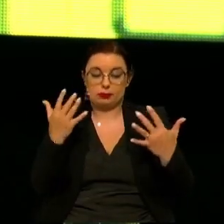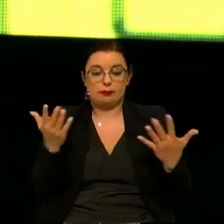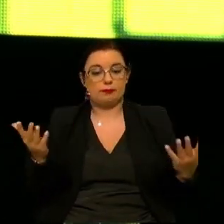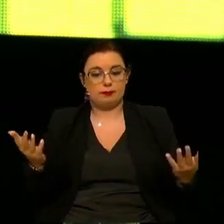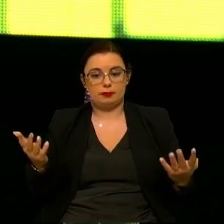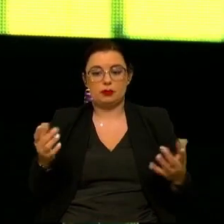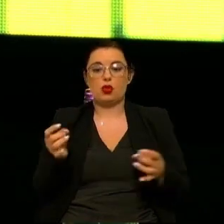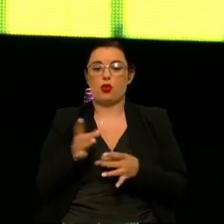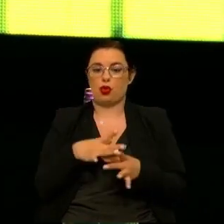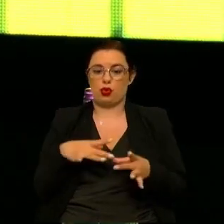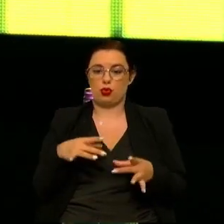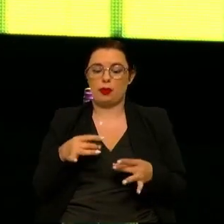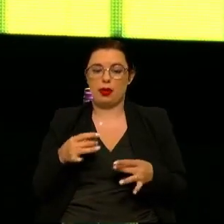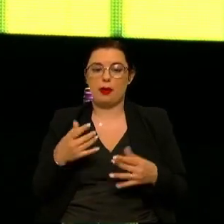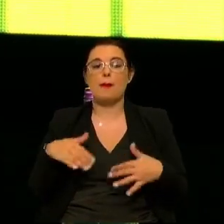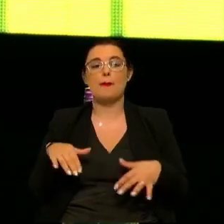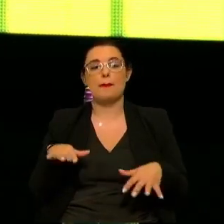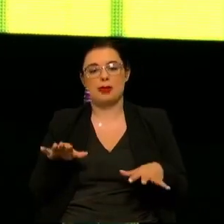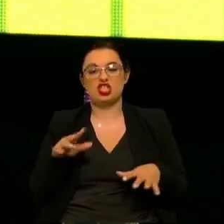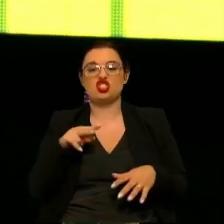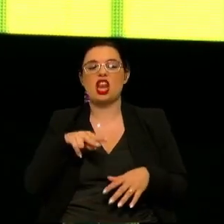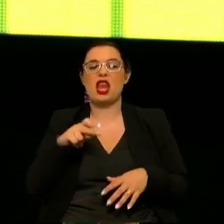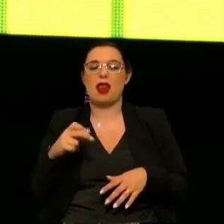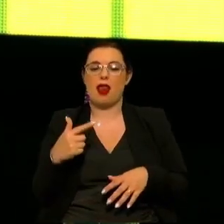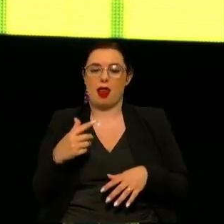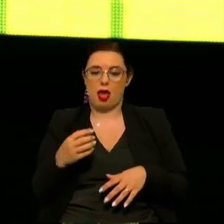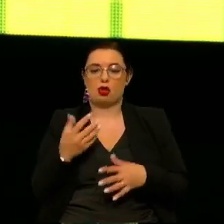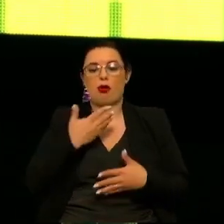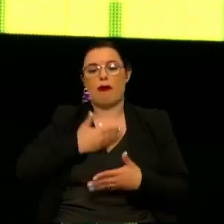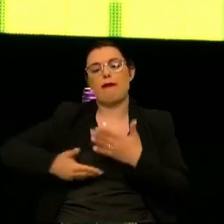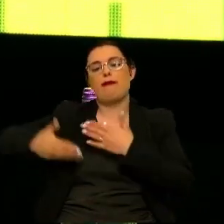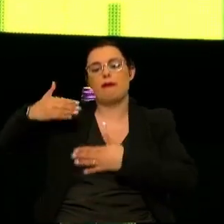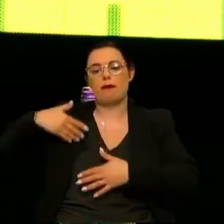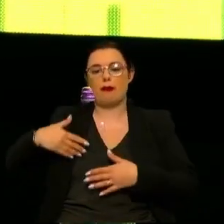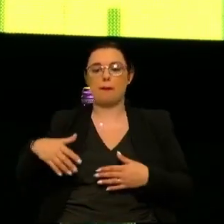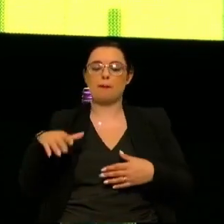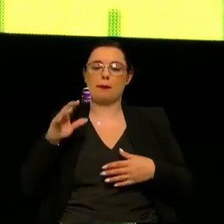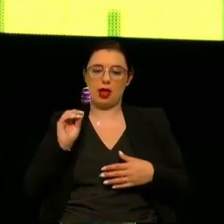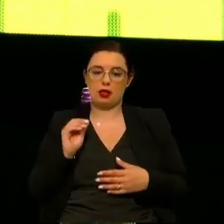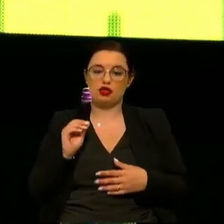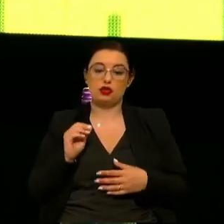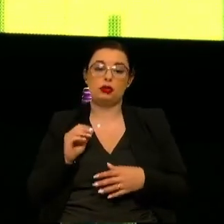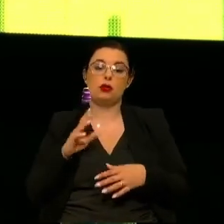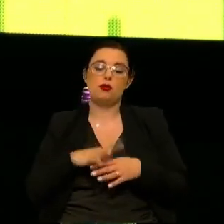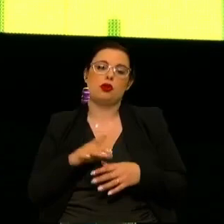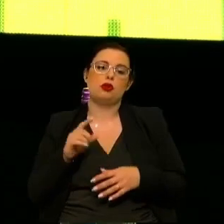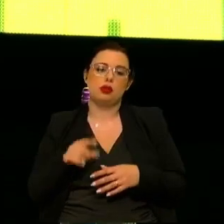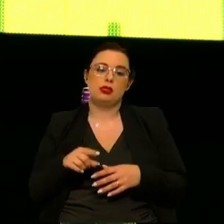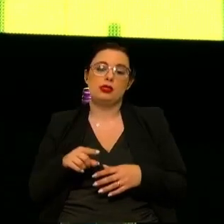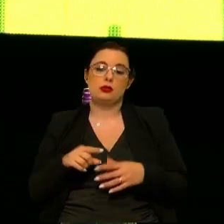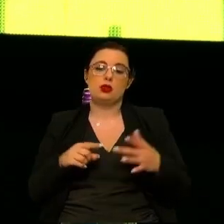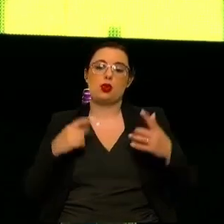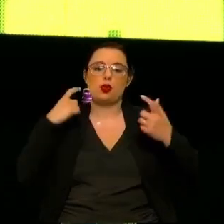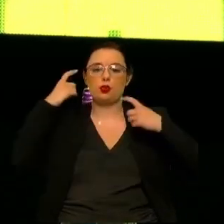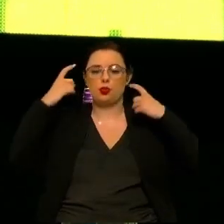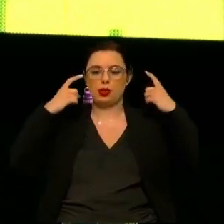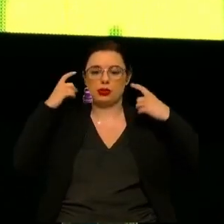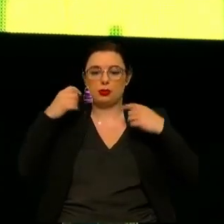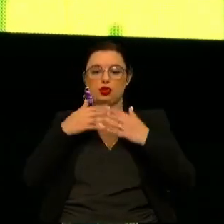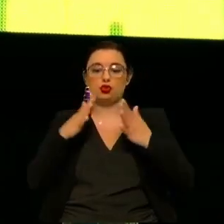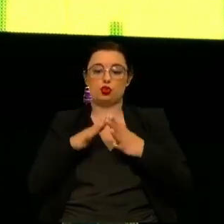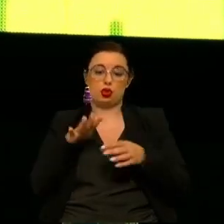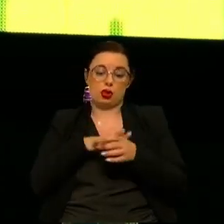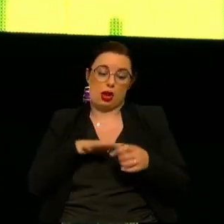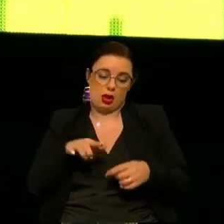information security, which is the EU and NATO, which is the oldest,